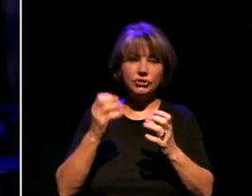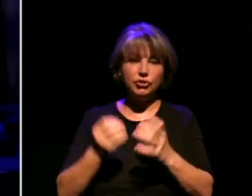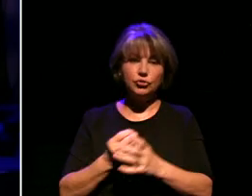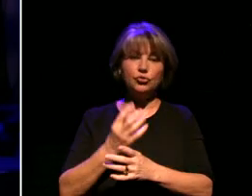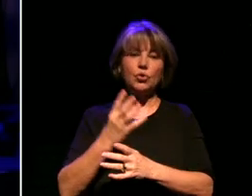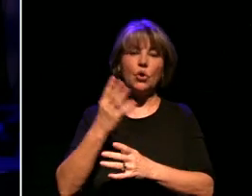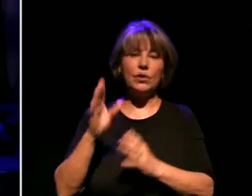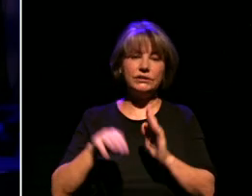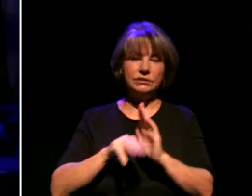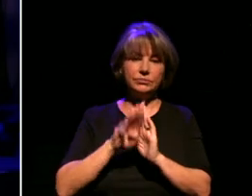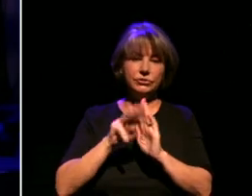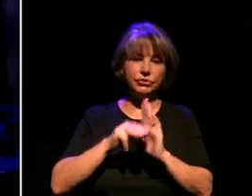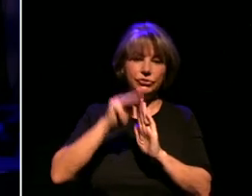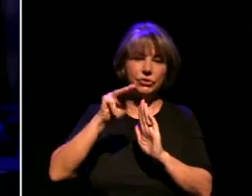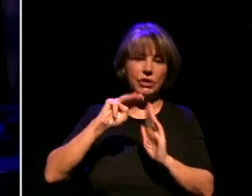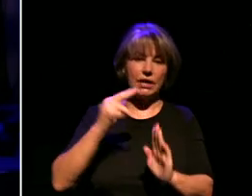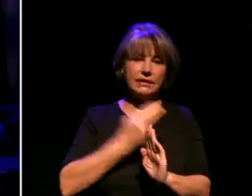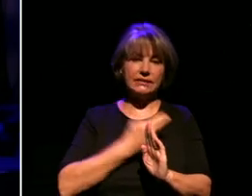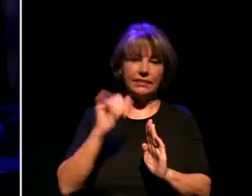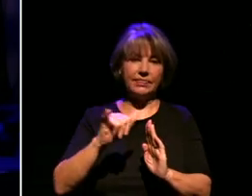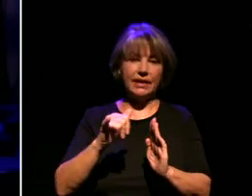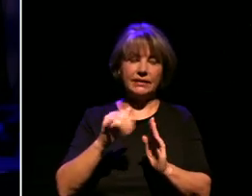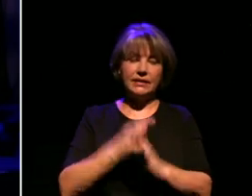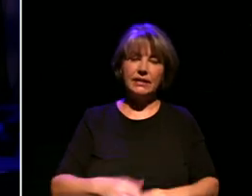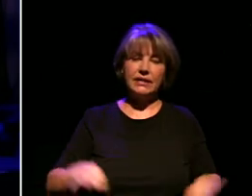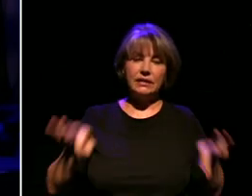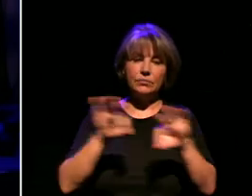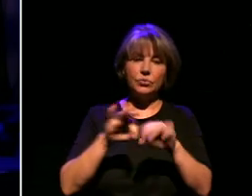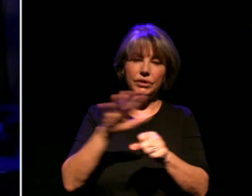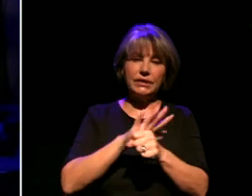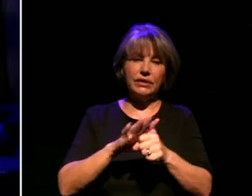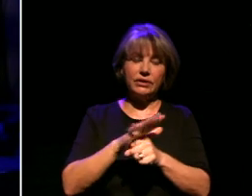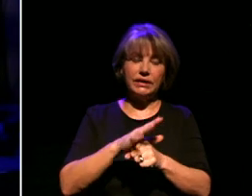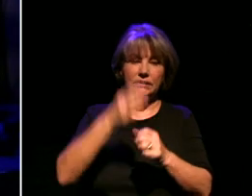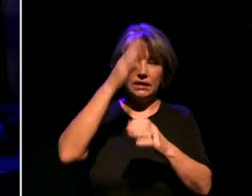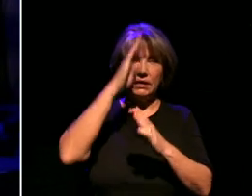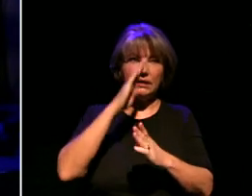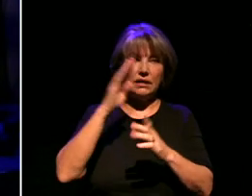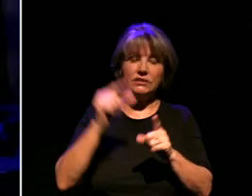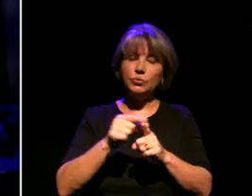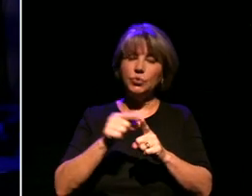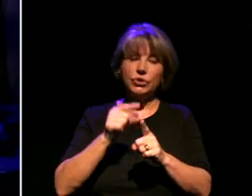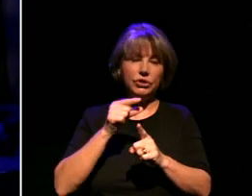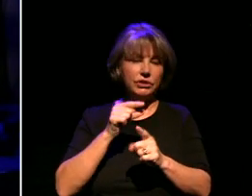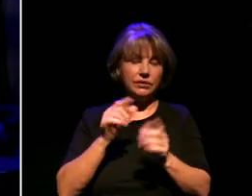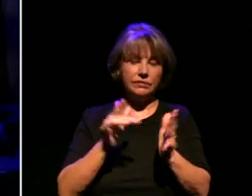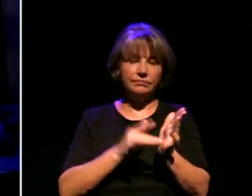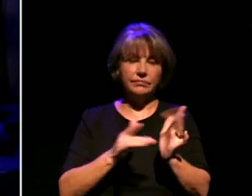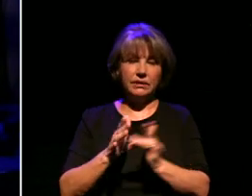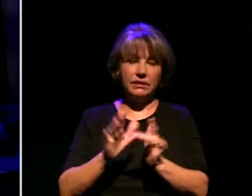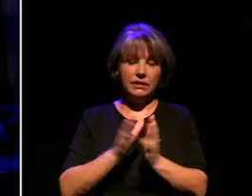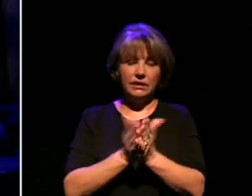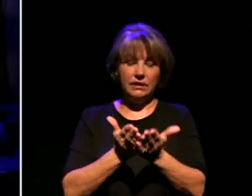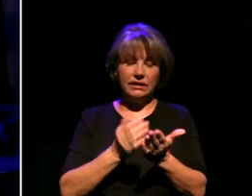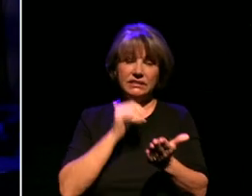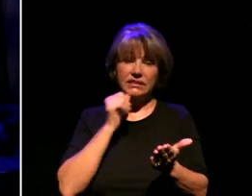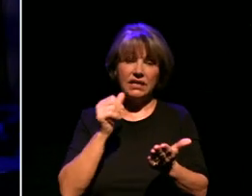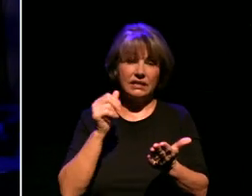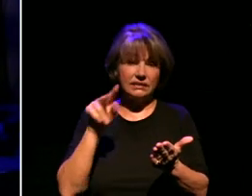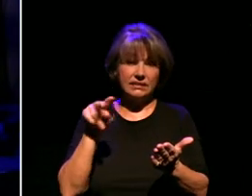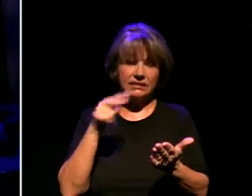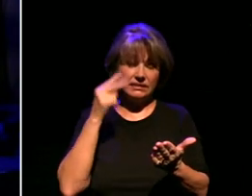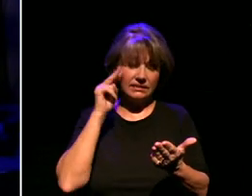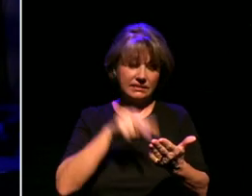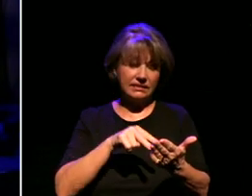is a key area that God's Word is not seen in the same way by different